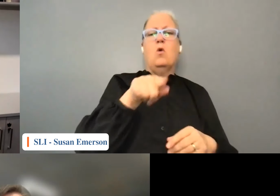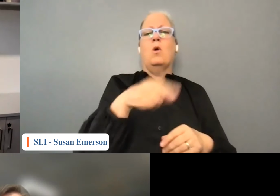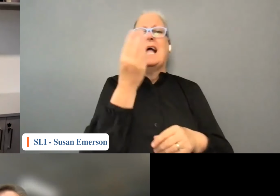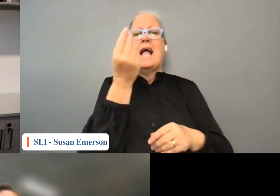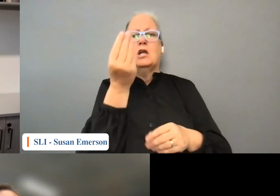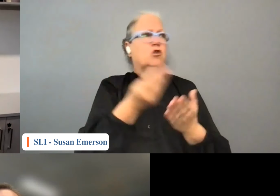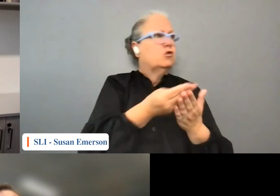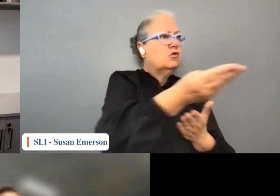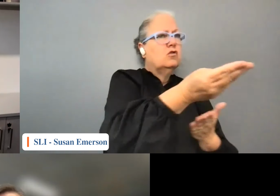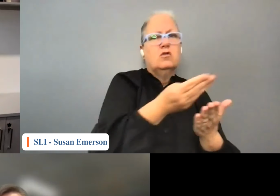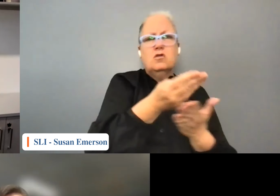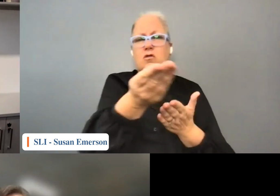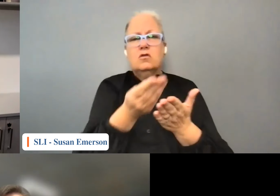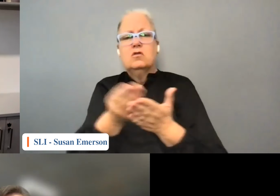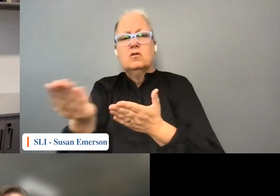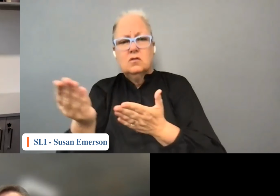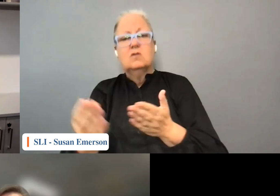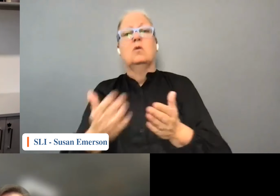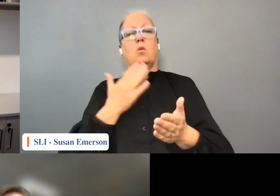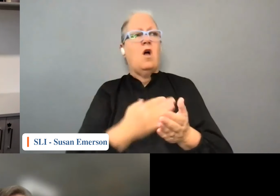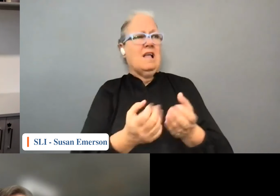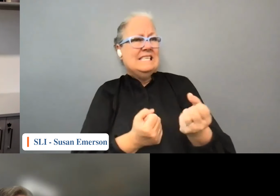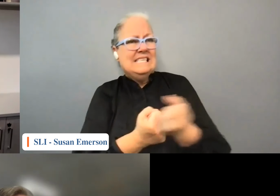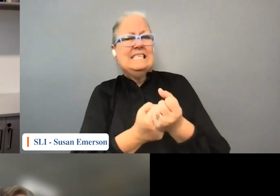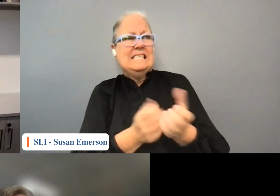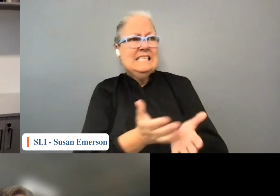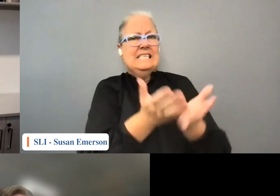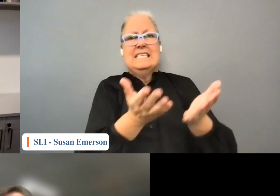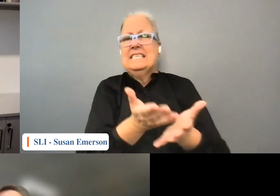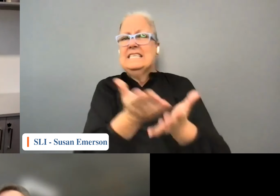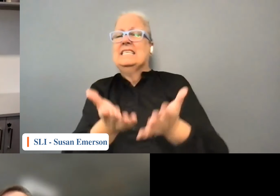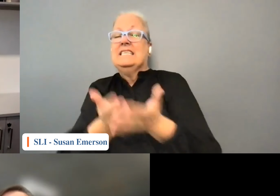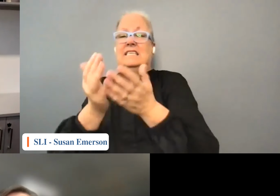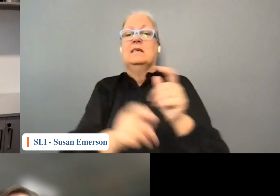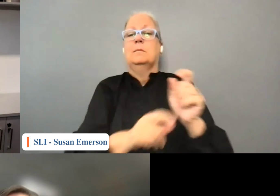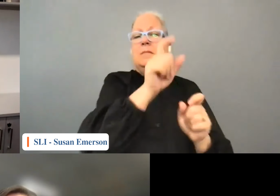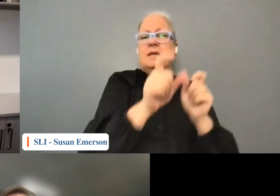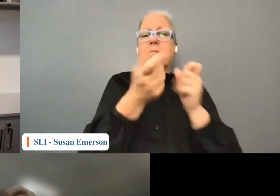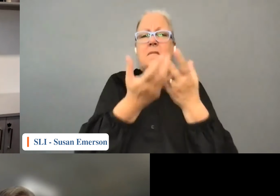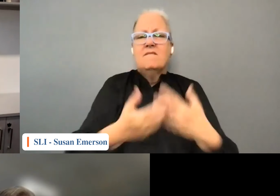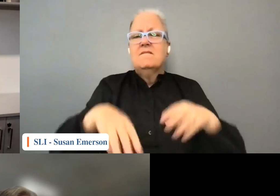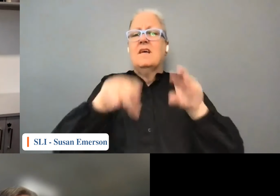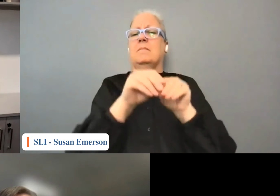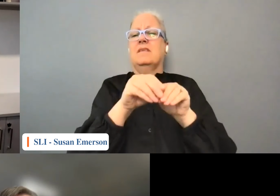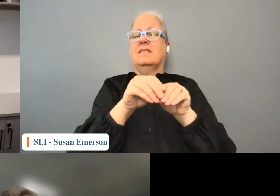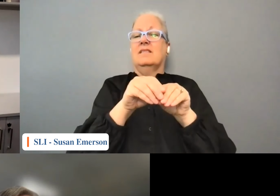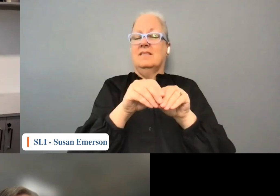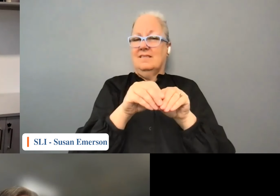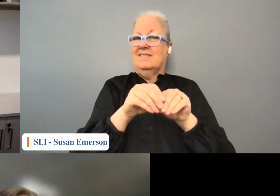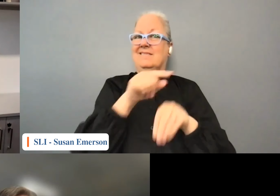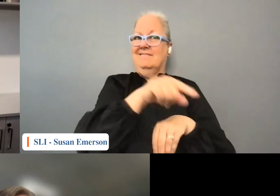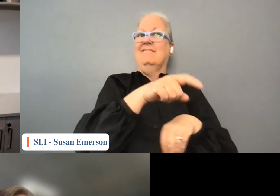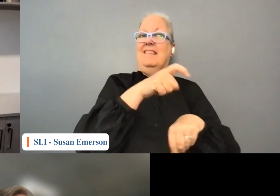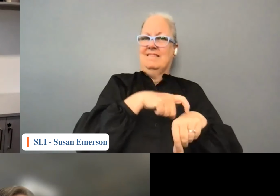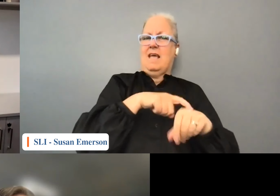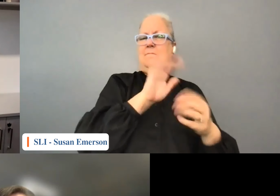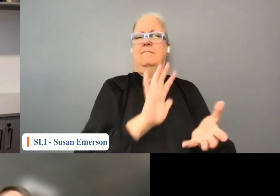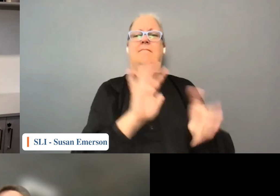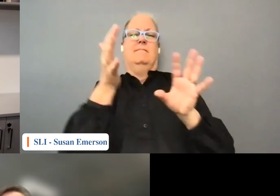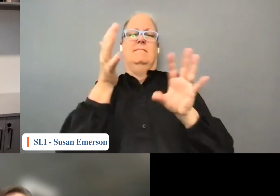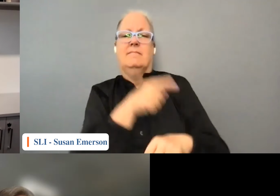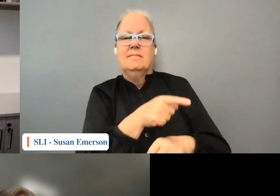critical opportunity to support communities at these times of crisis. So this gives us a really powerful